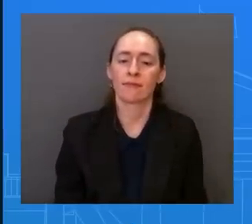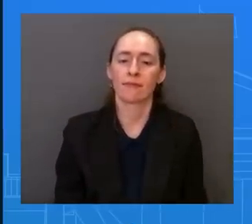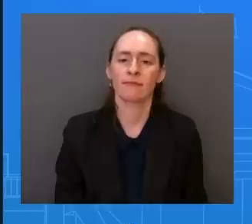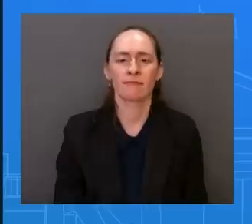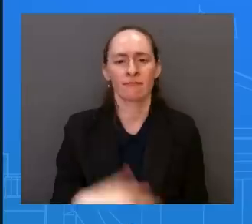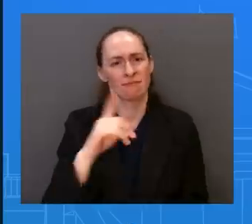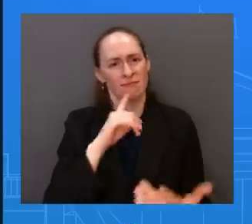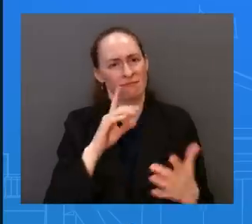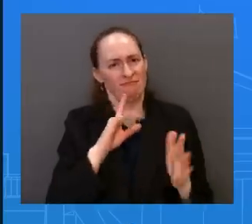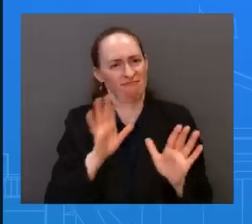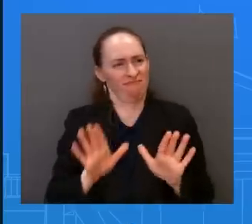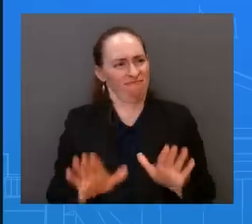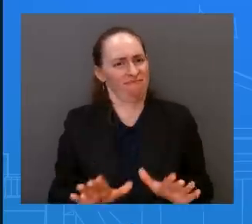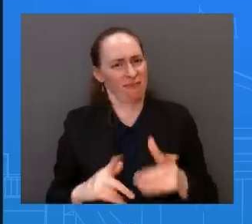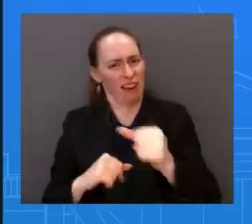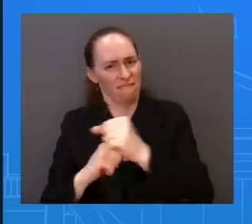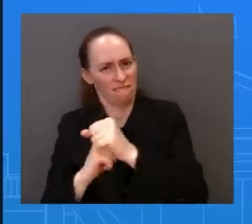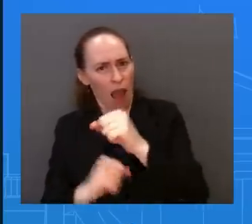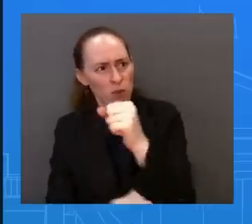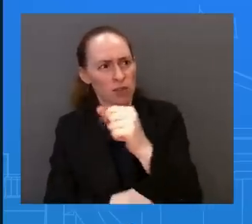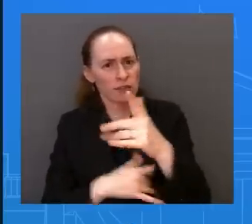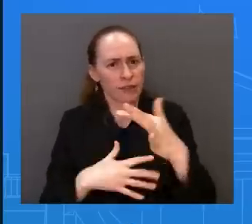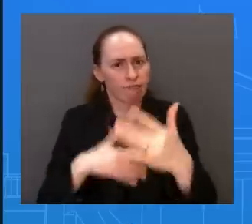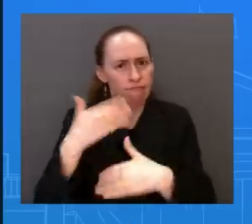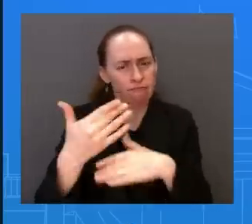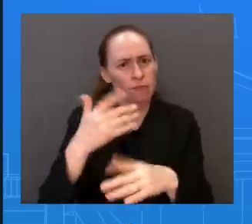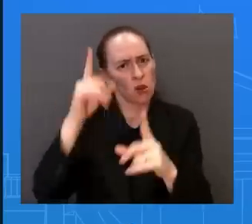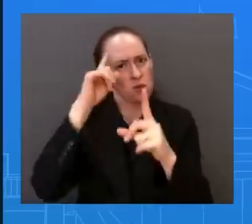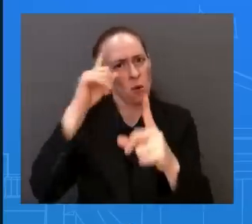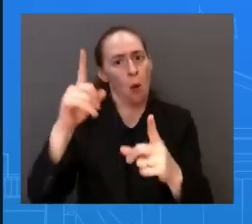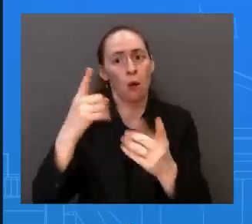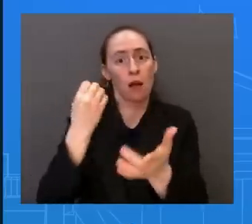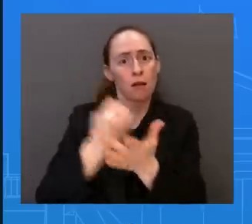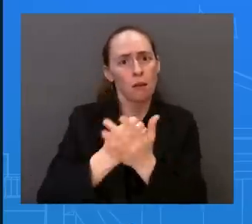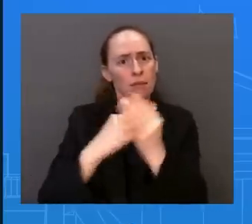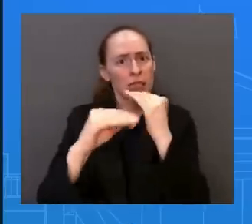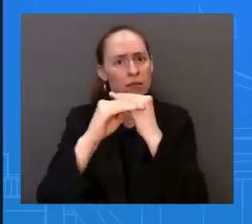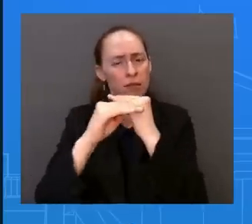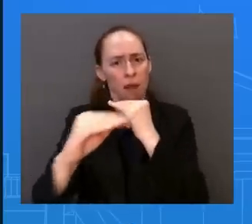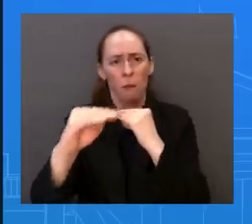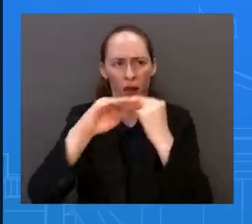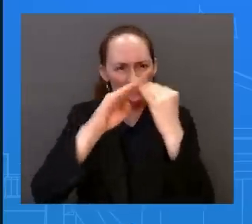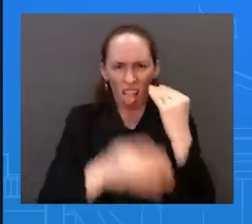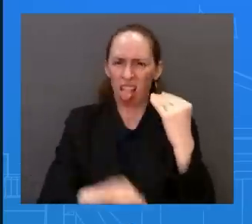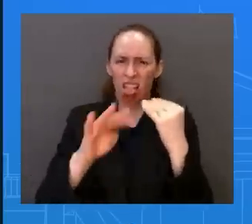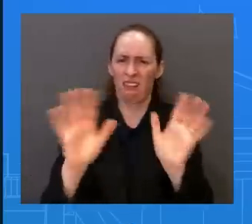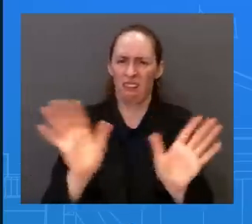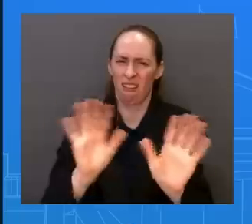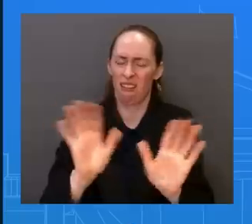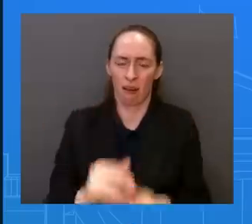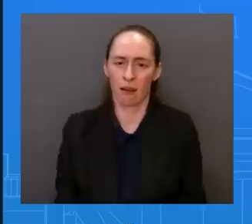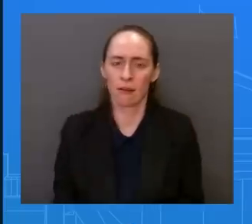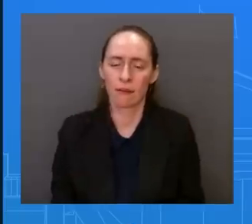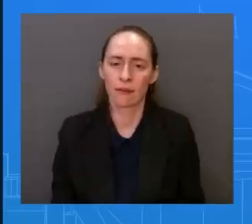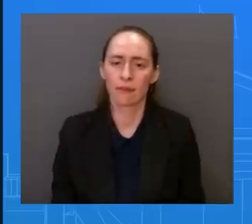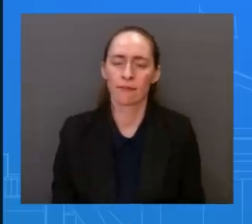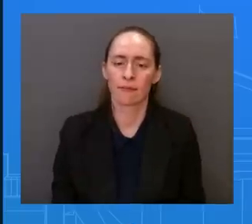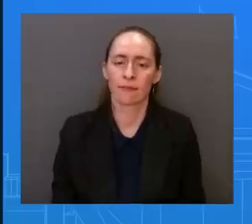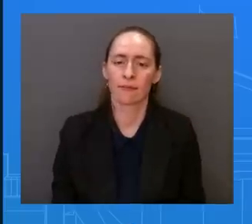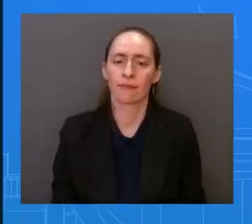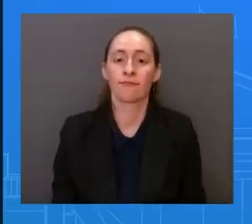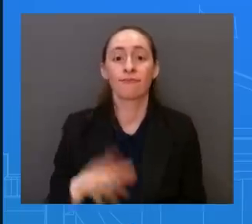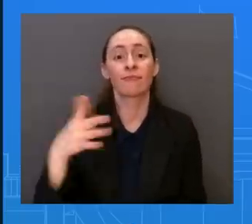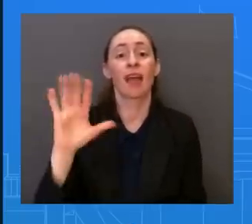would look at and say if that was questioned, that might weaken the United States, but also because the economic consequences of